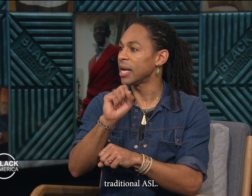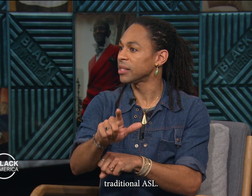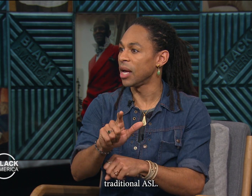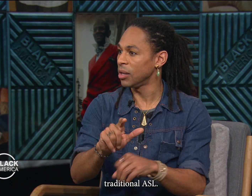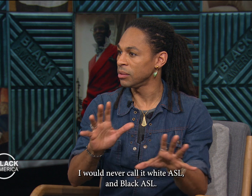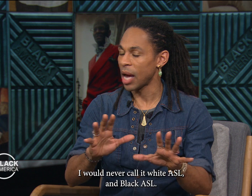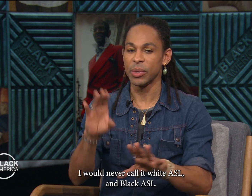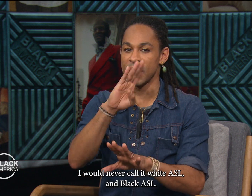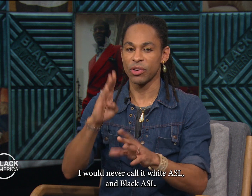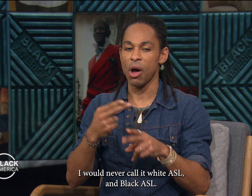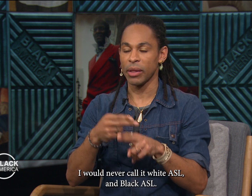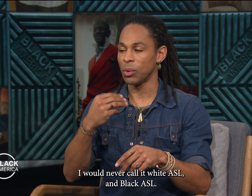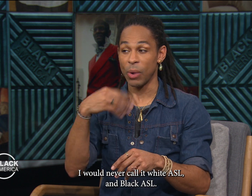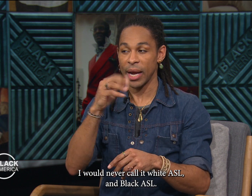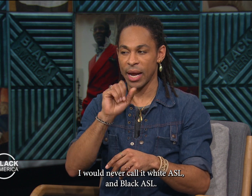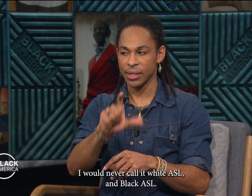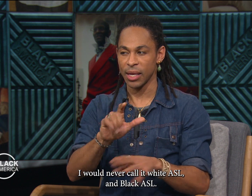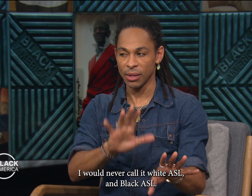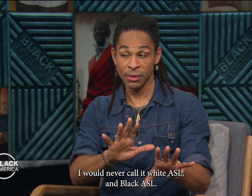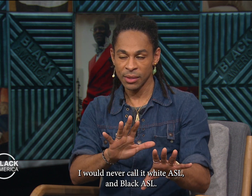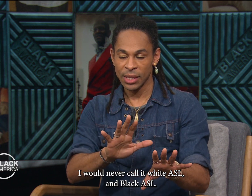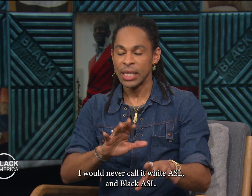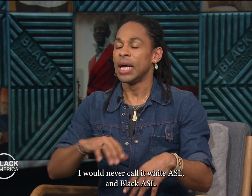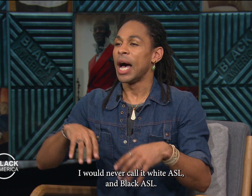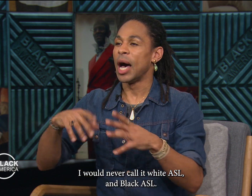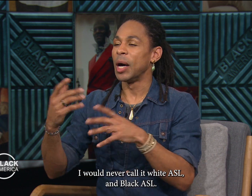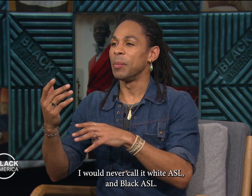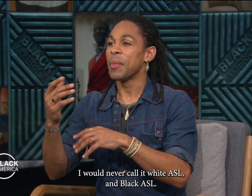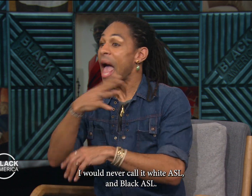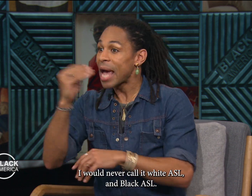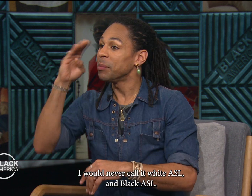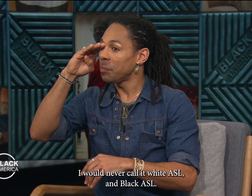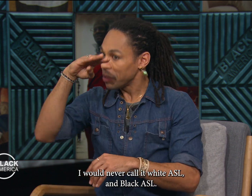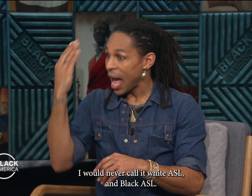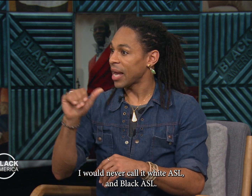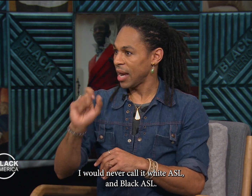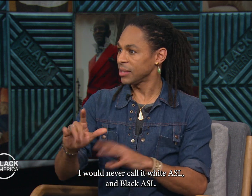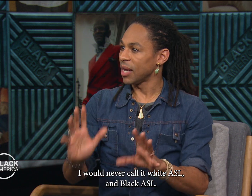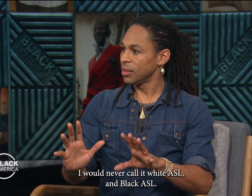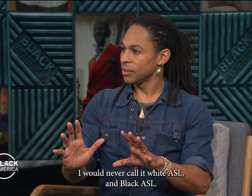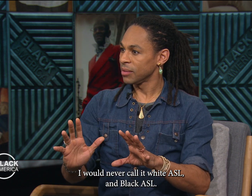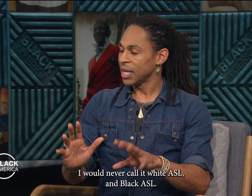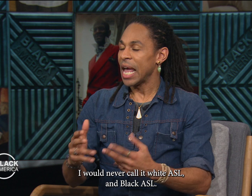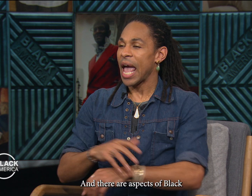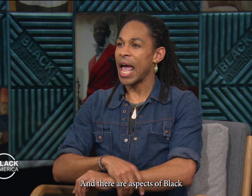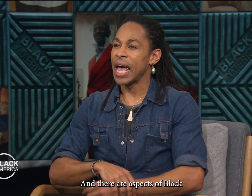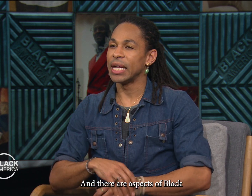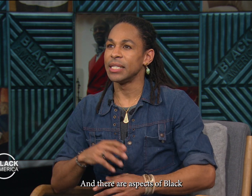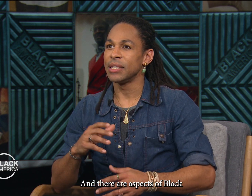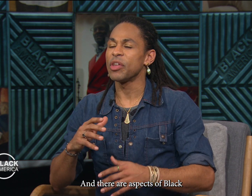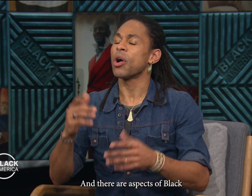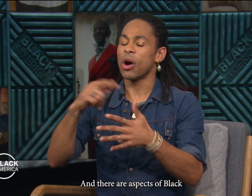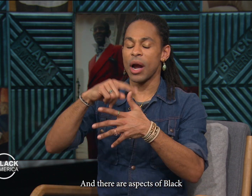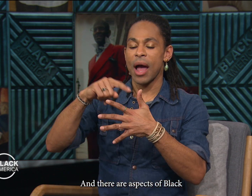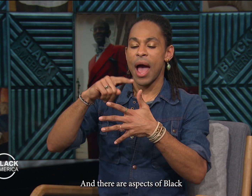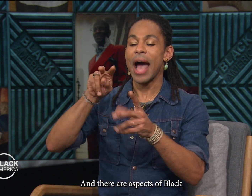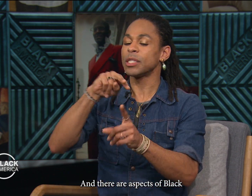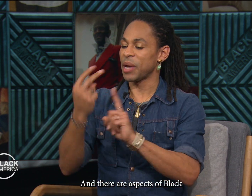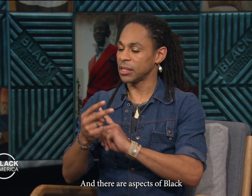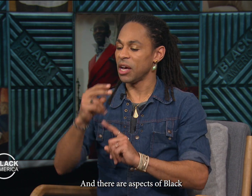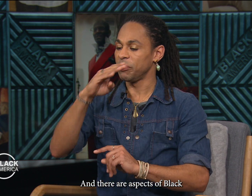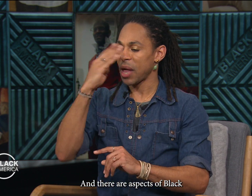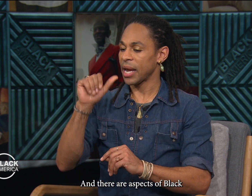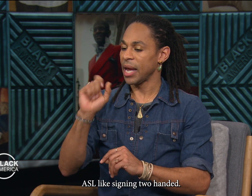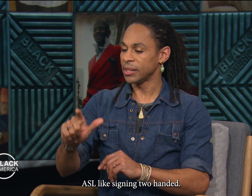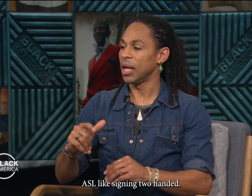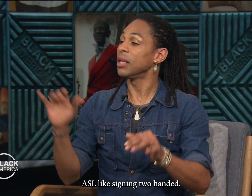traditional ASL, I would never call it white ASL, and Black ASL. And there are